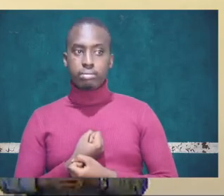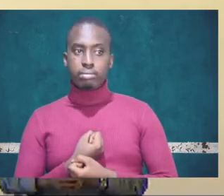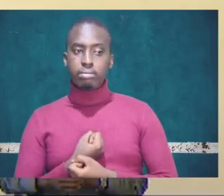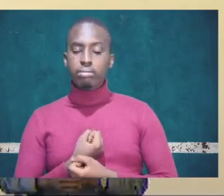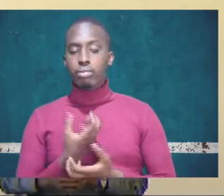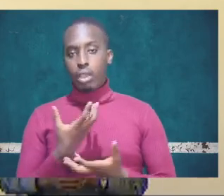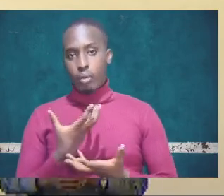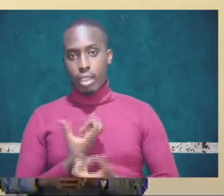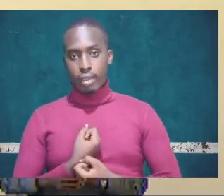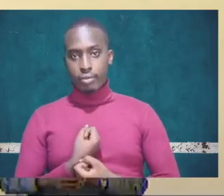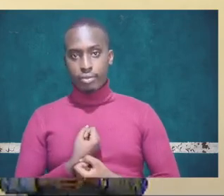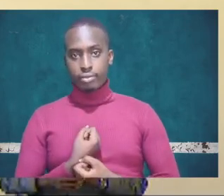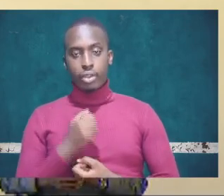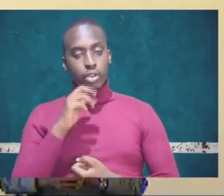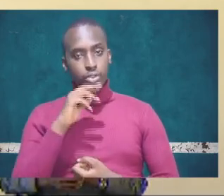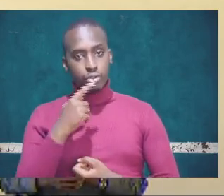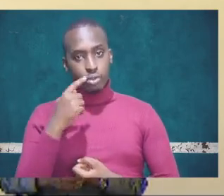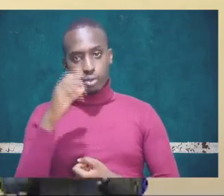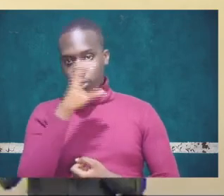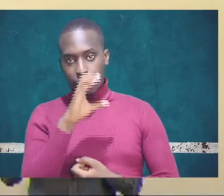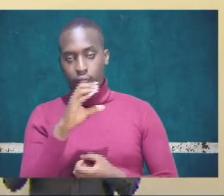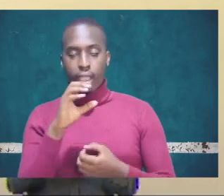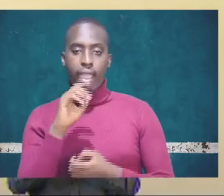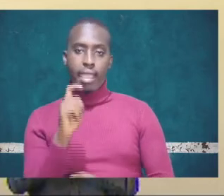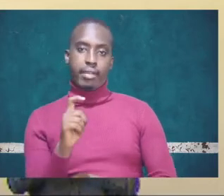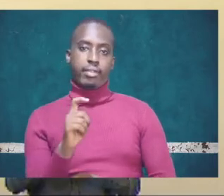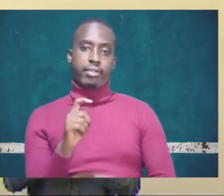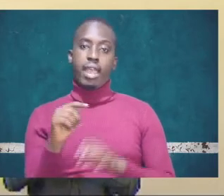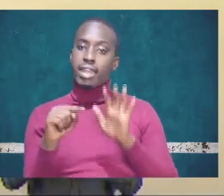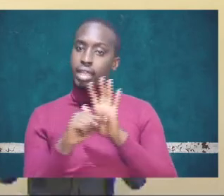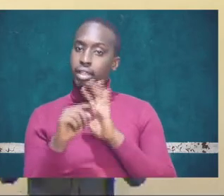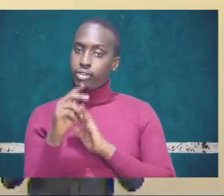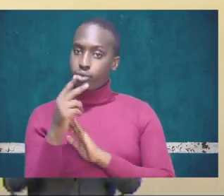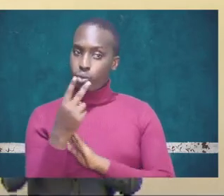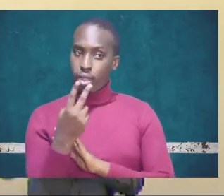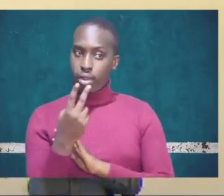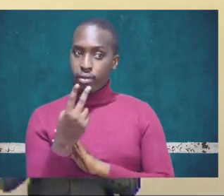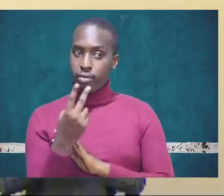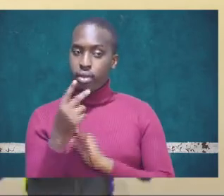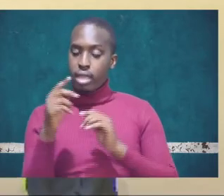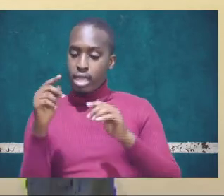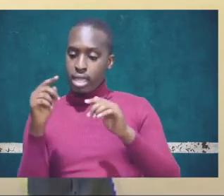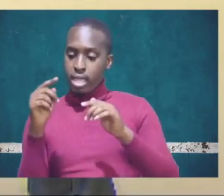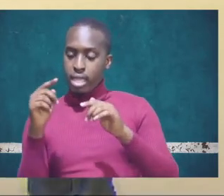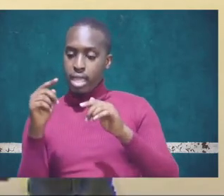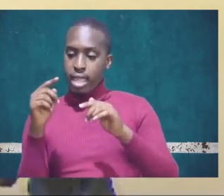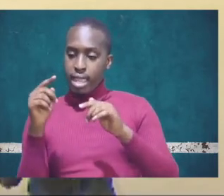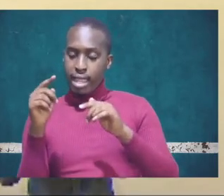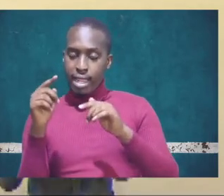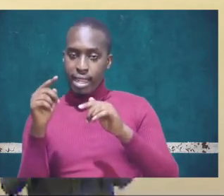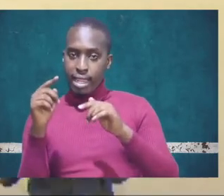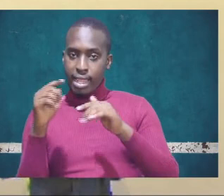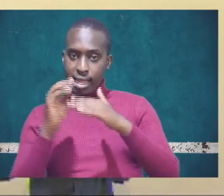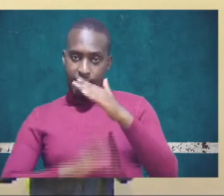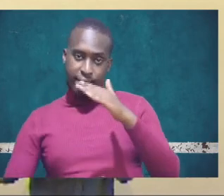We have solve for x. Negative 12 is less than or equal to